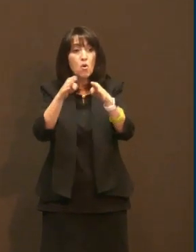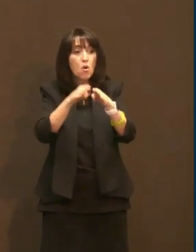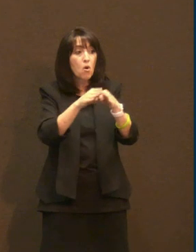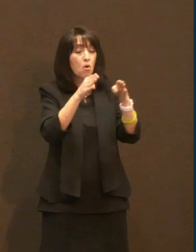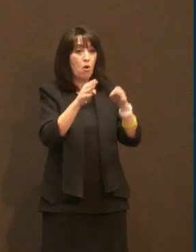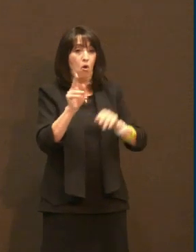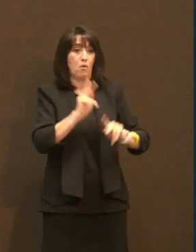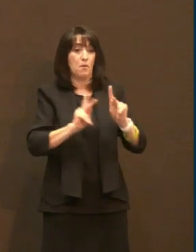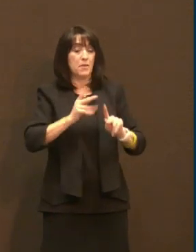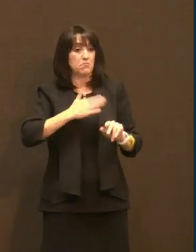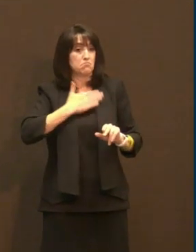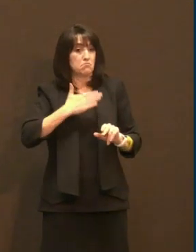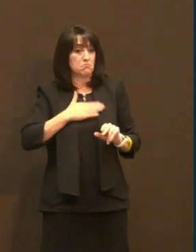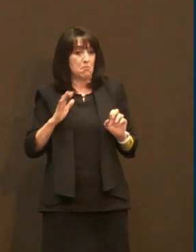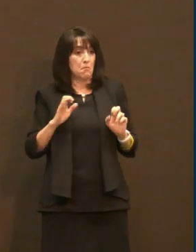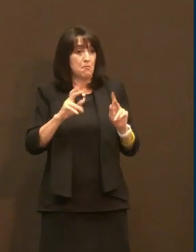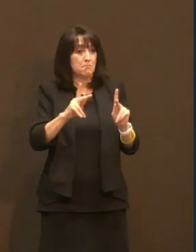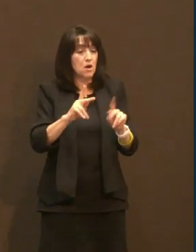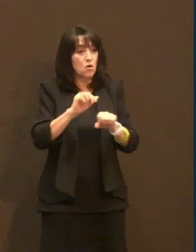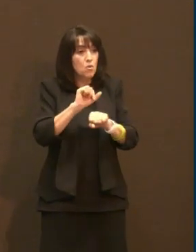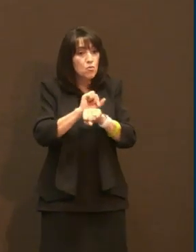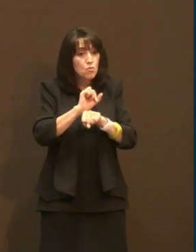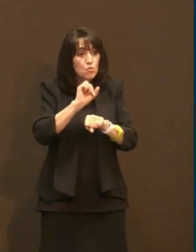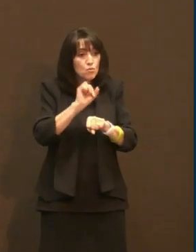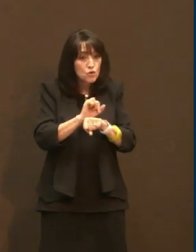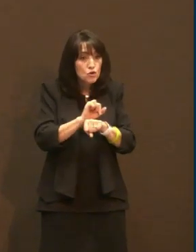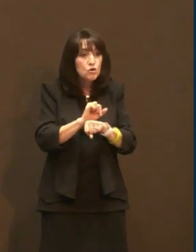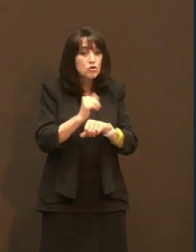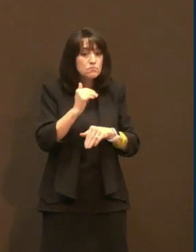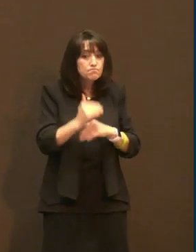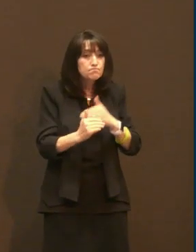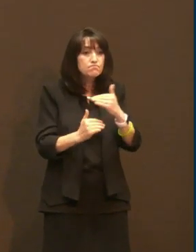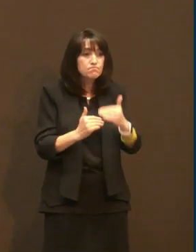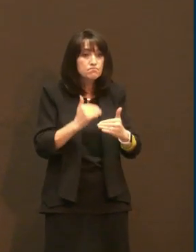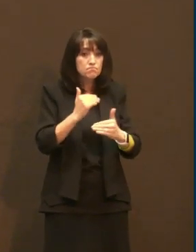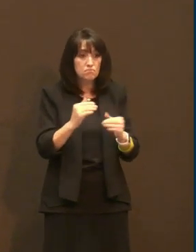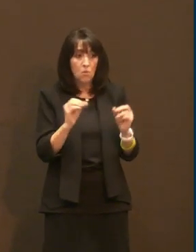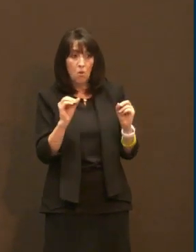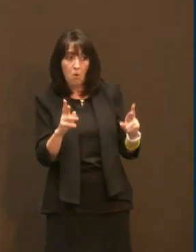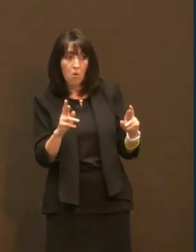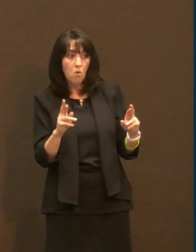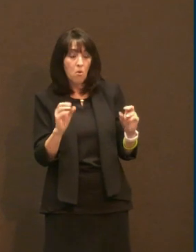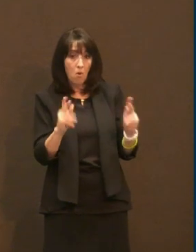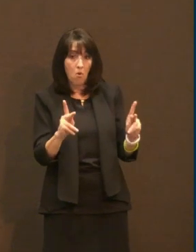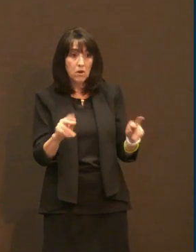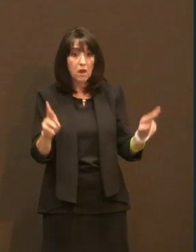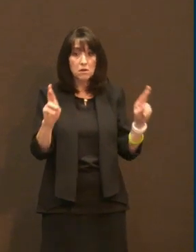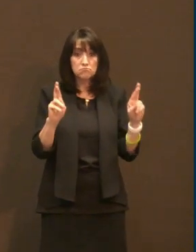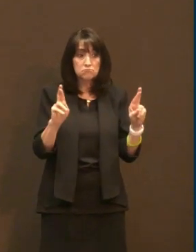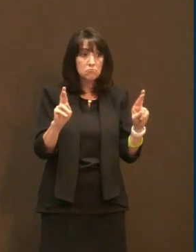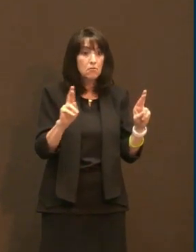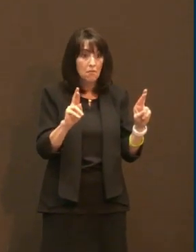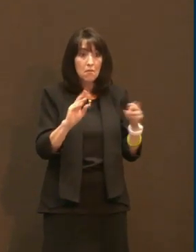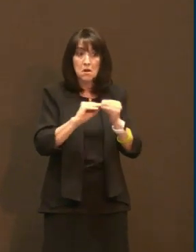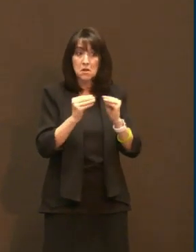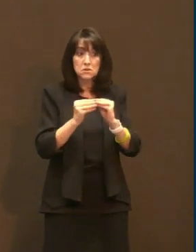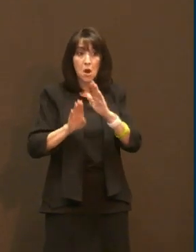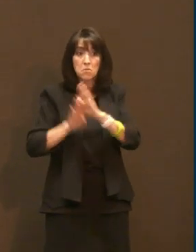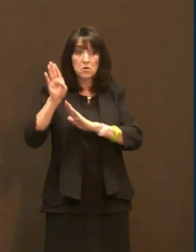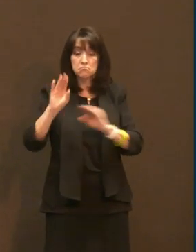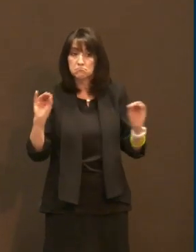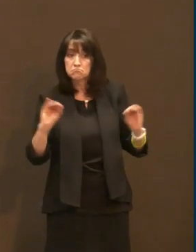public health things that we're doing, we will be able to gradually move back. We have some very difficult decisions and a lot of